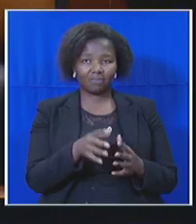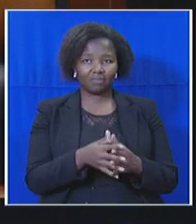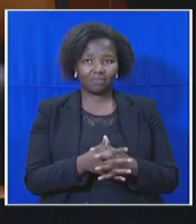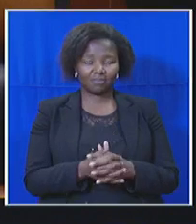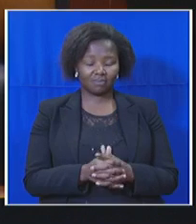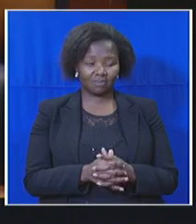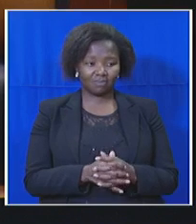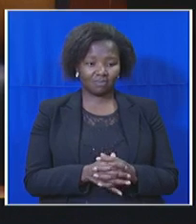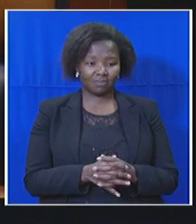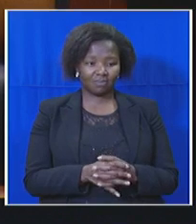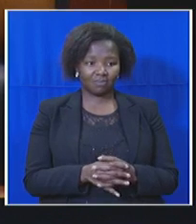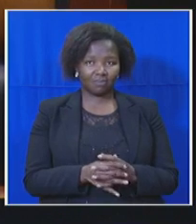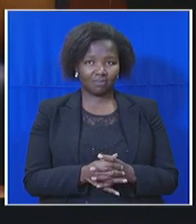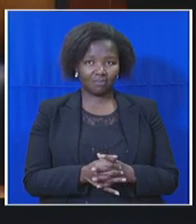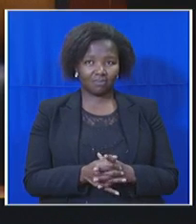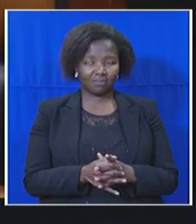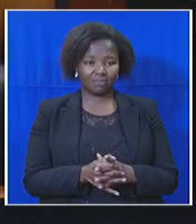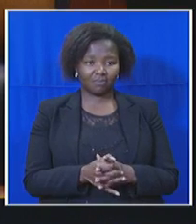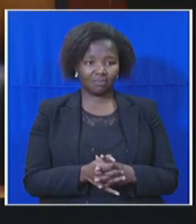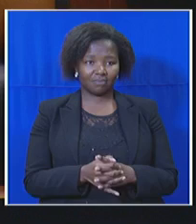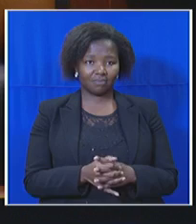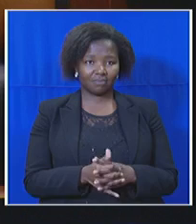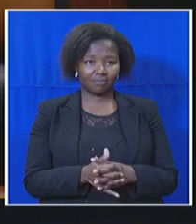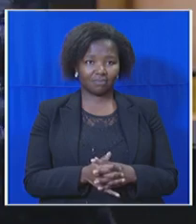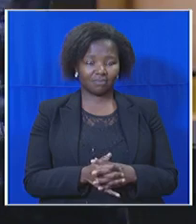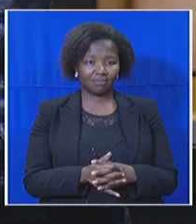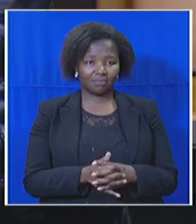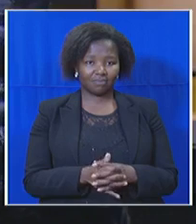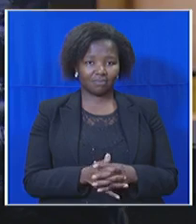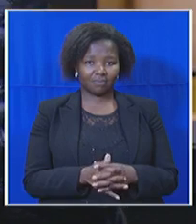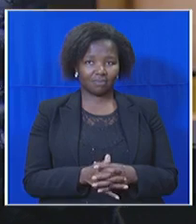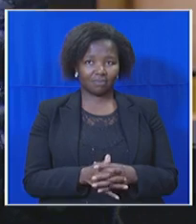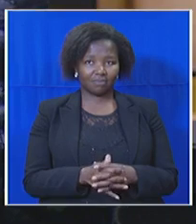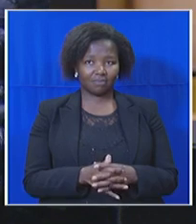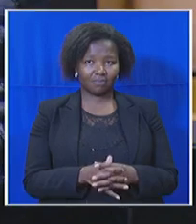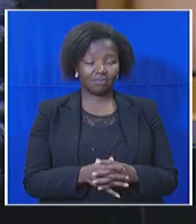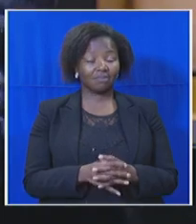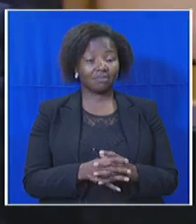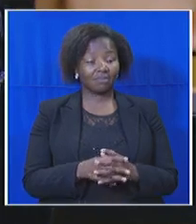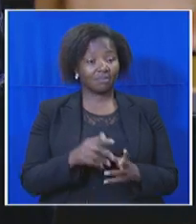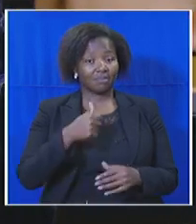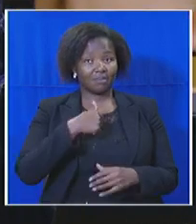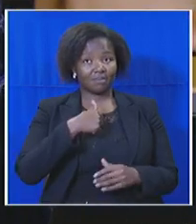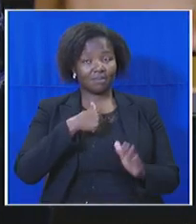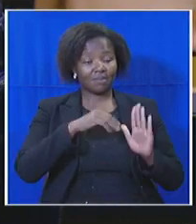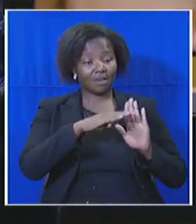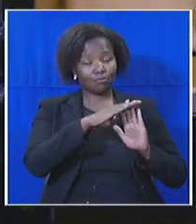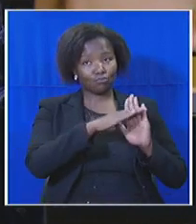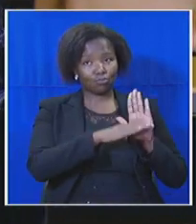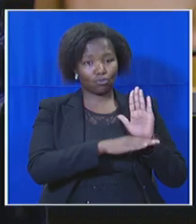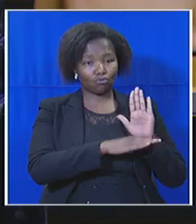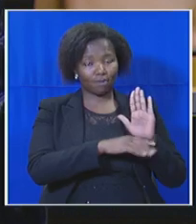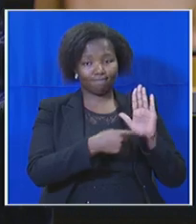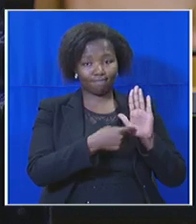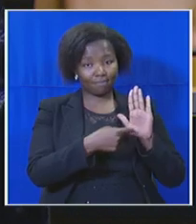Continue, Please Deputy Speaker. don't do that again. Go ahead, Honorable Member. It shows beyond doubt that our program of delivery